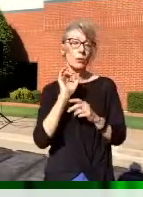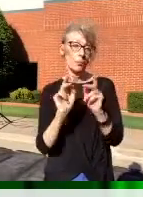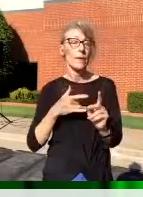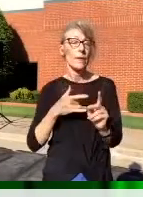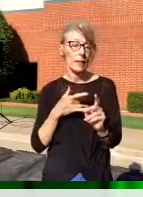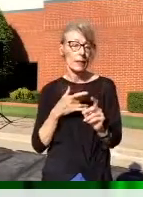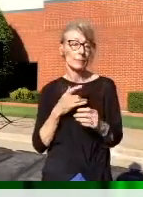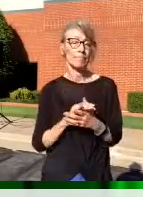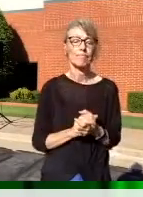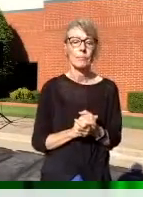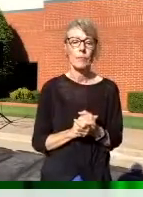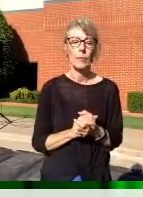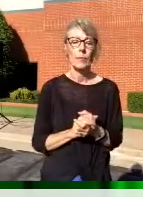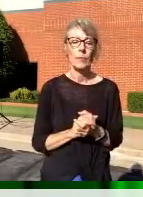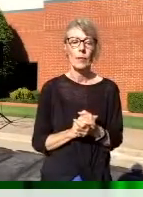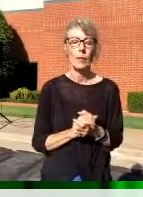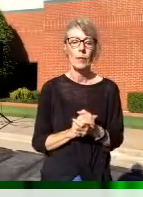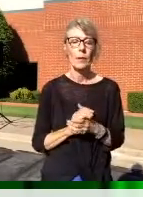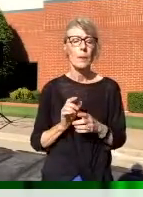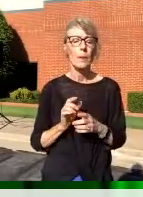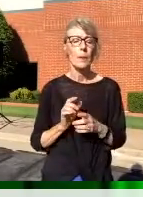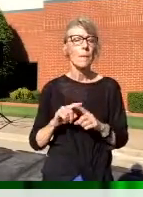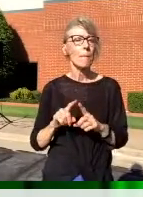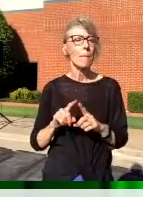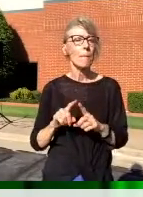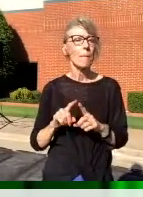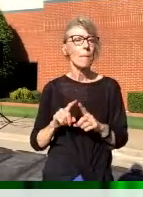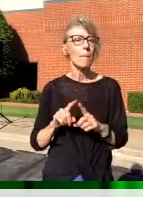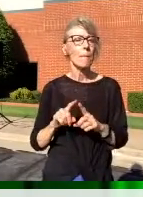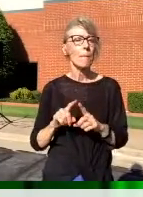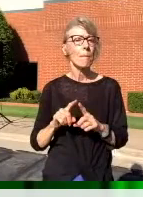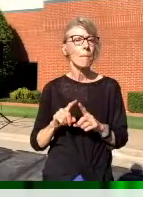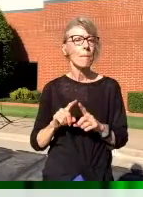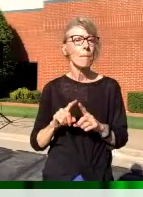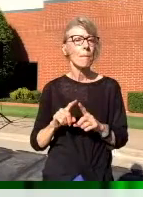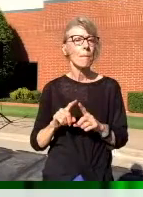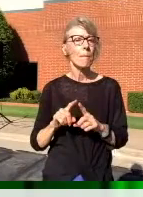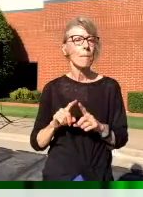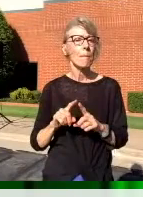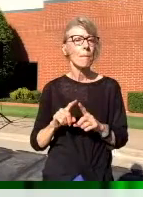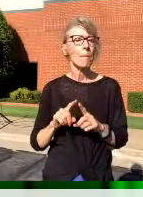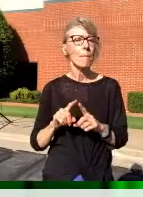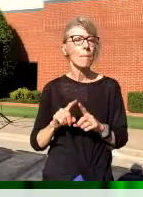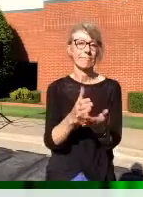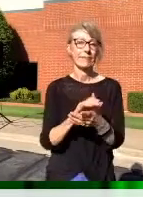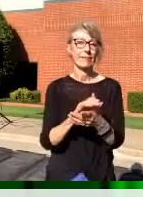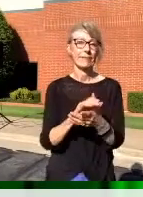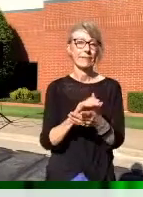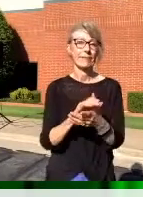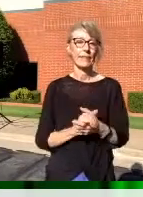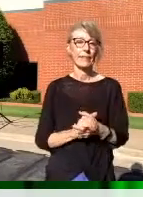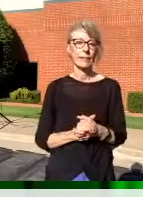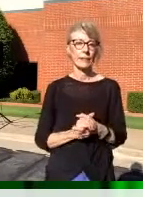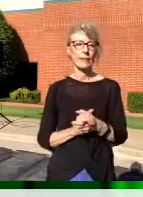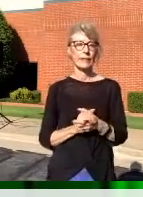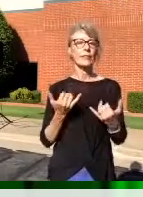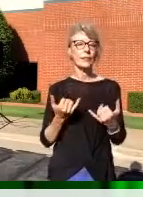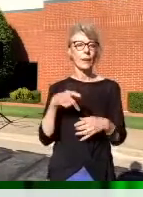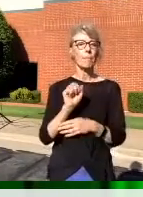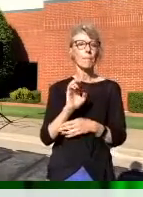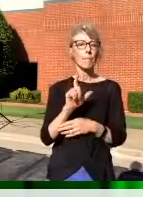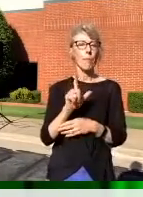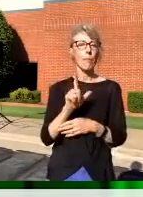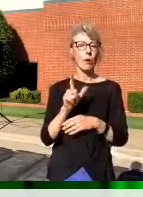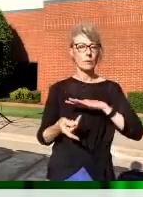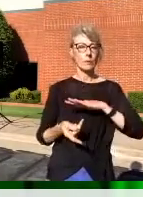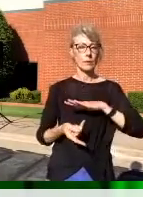The story, it does not stop there. So Paul, he writes something which I